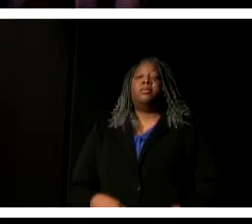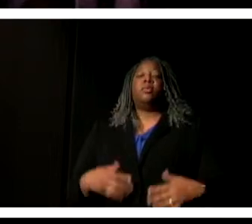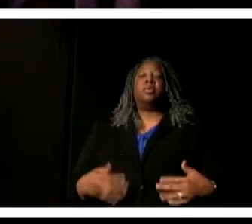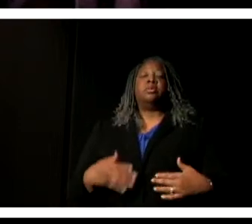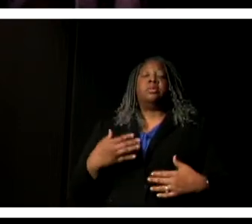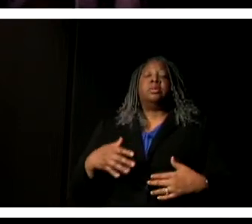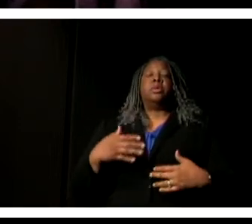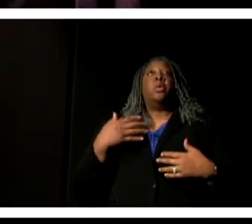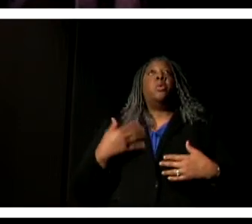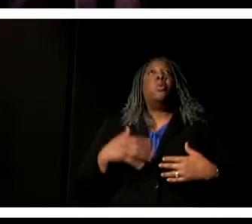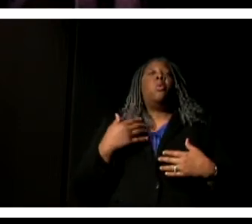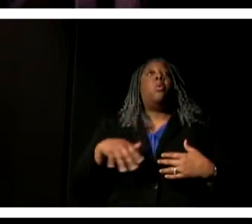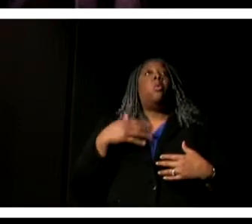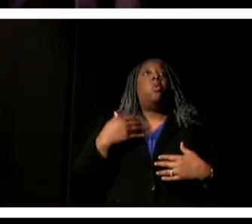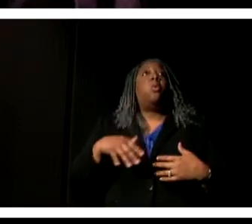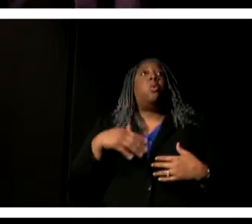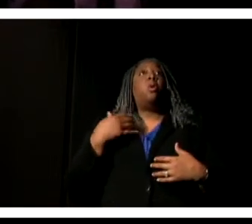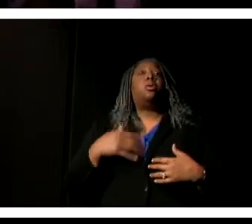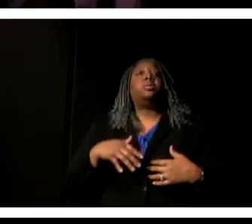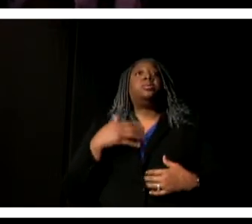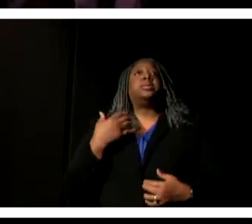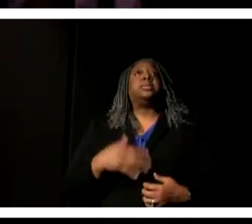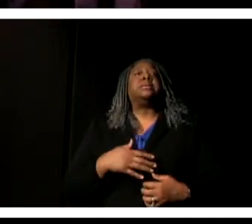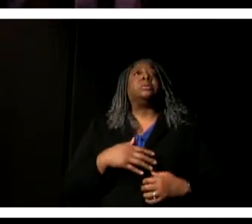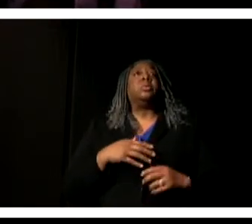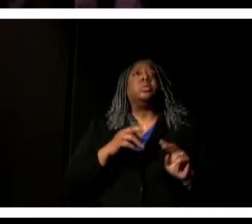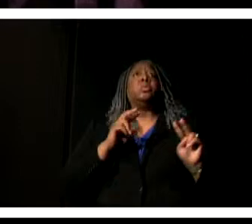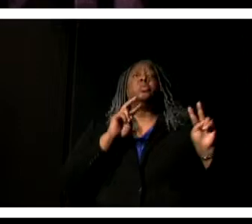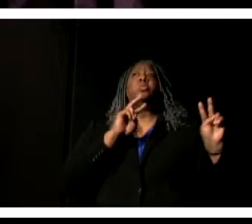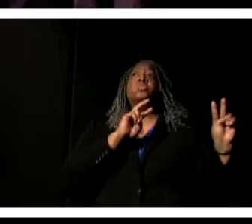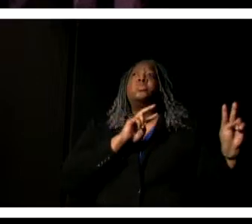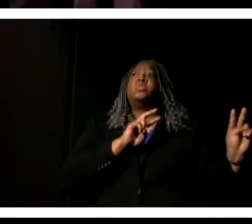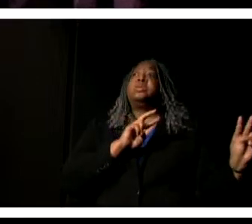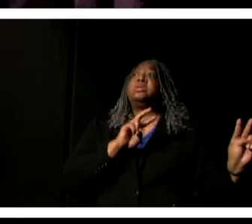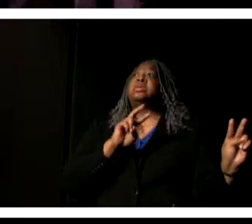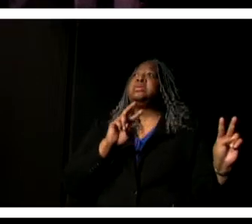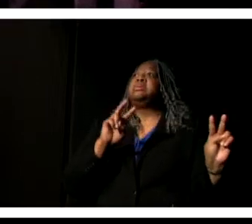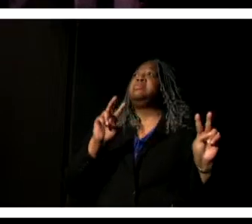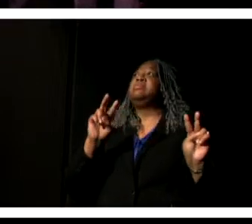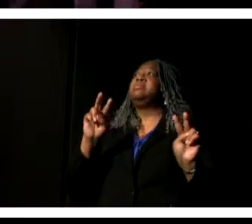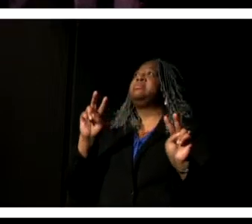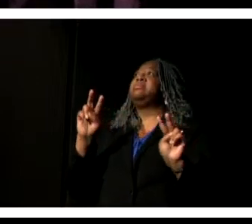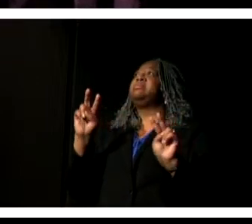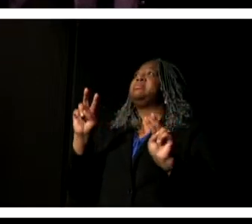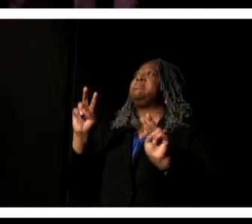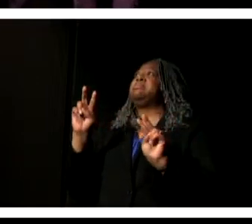Oh, say, can you